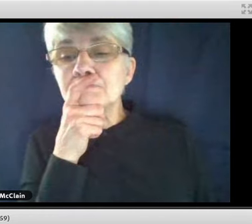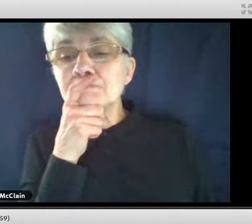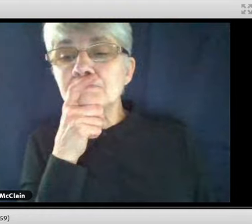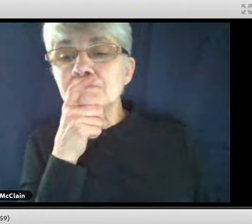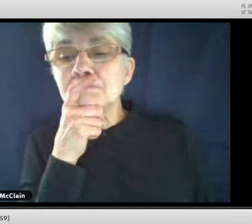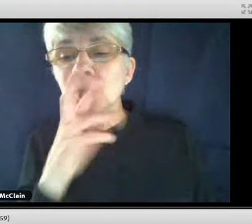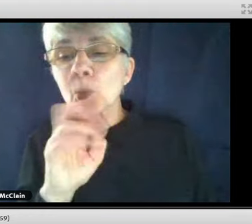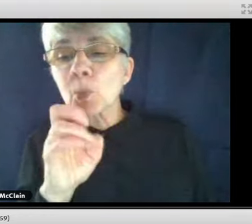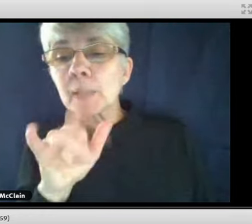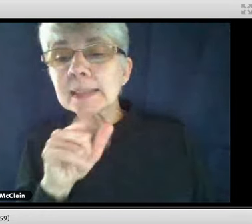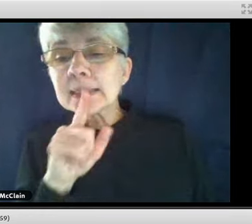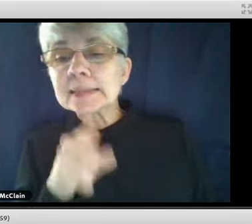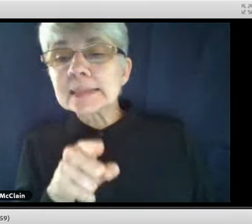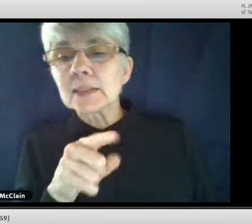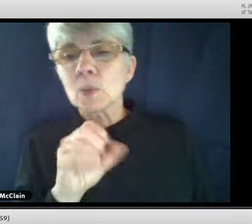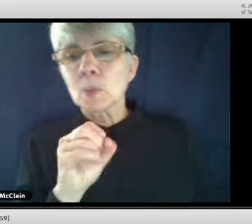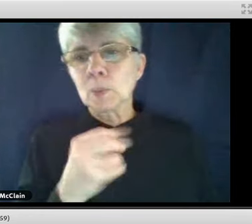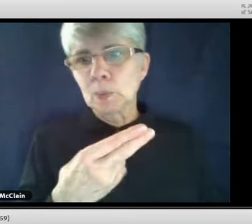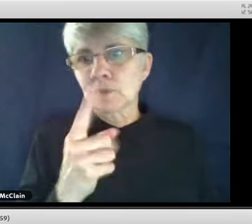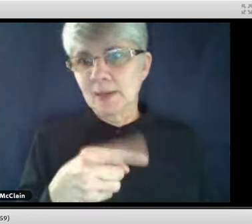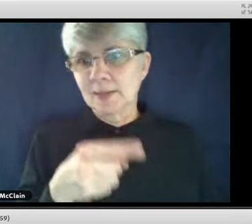Ricky indeed.